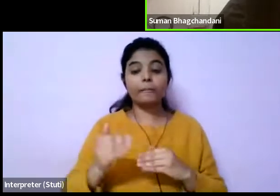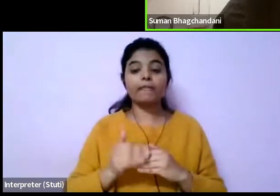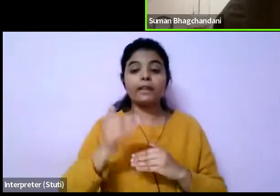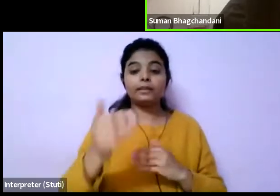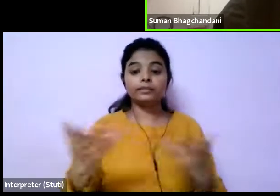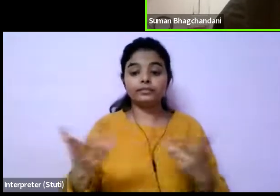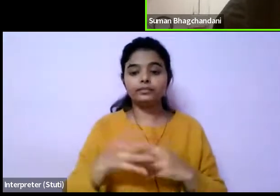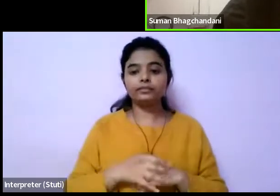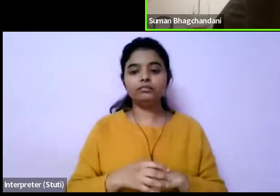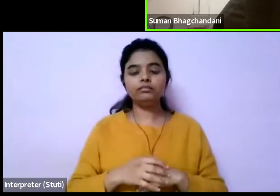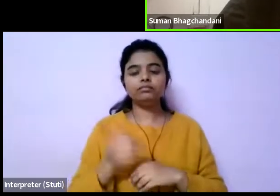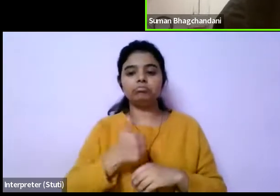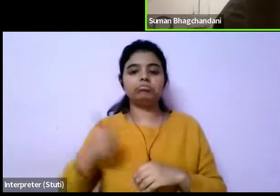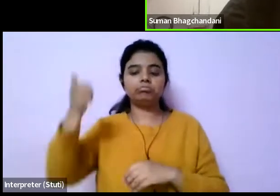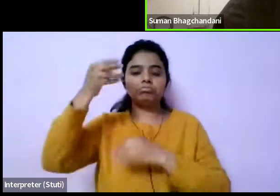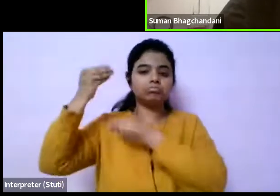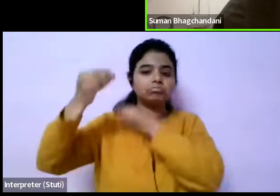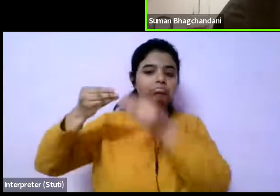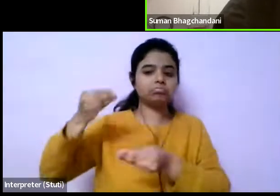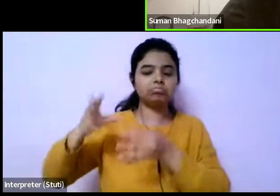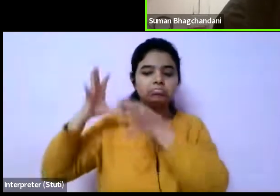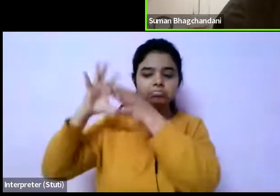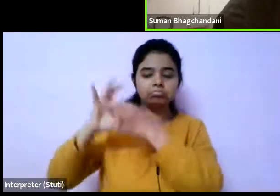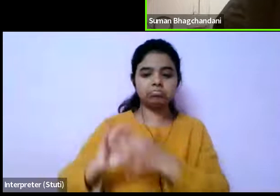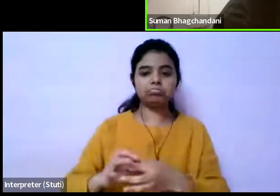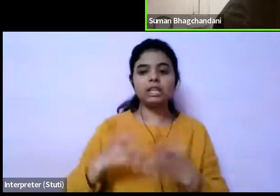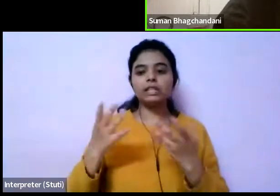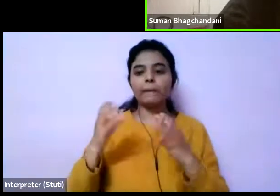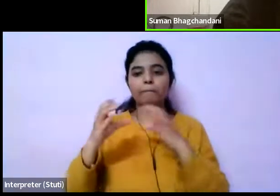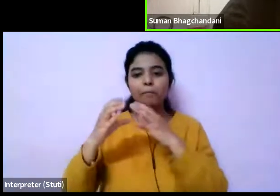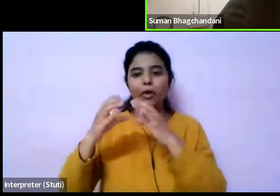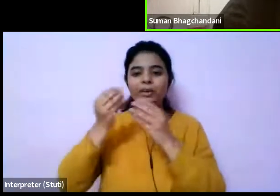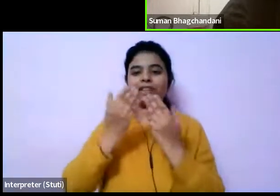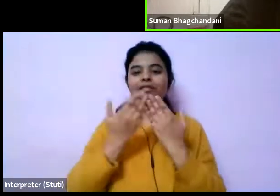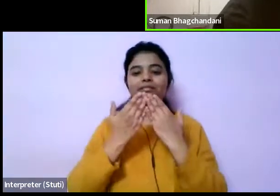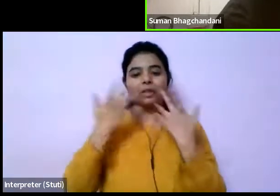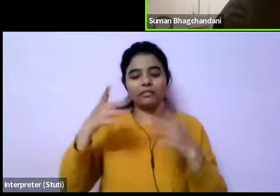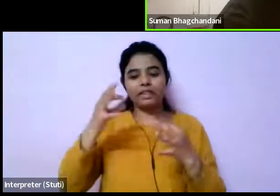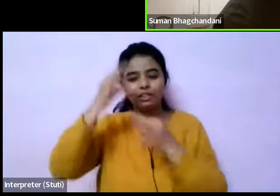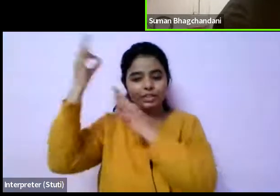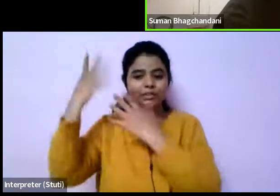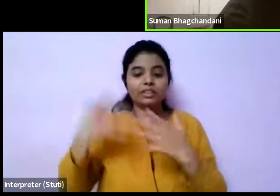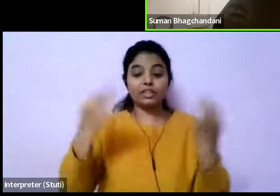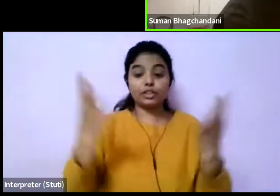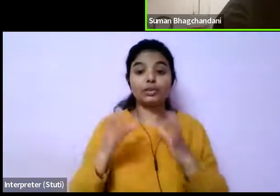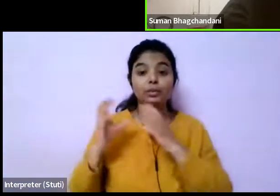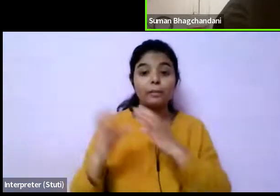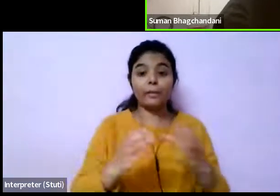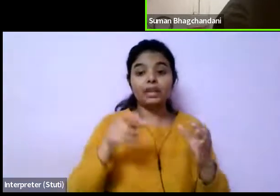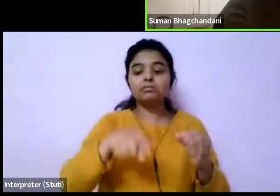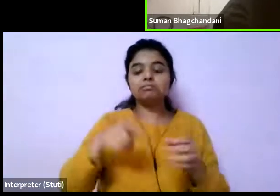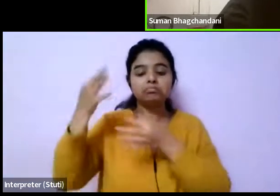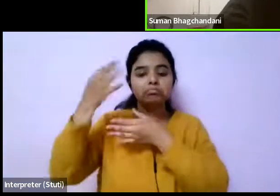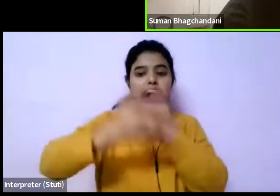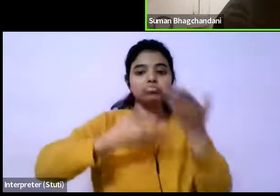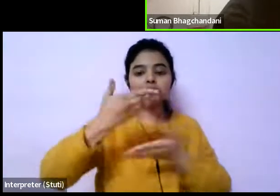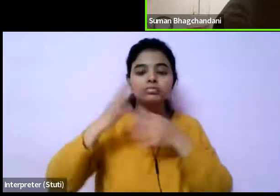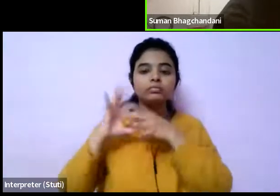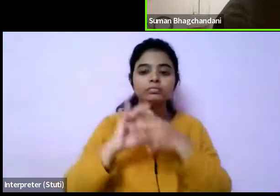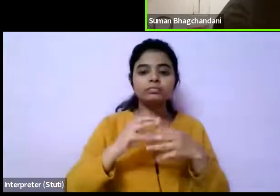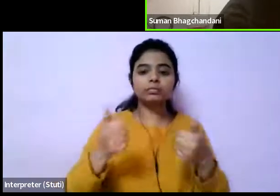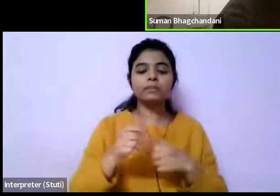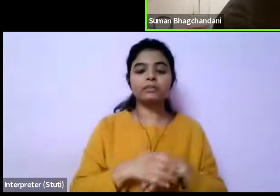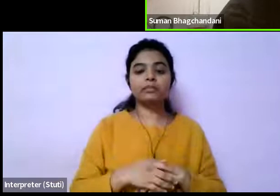of authority is also broken as students that are senior take up the role of training younger dancers. Nagaraj believes that when two students